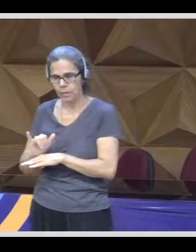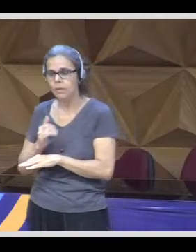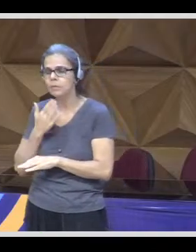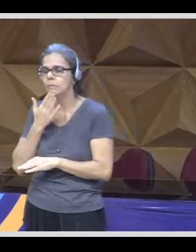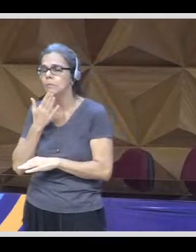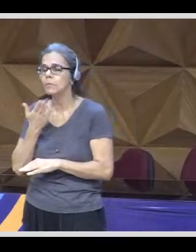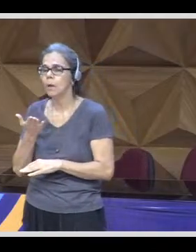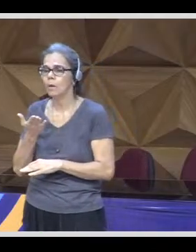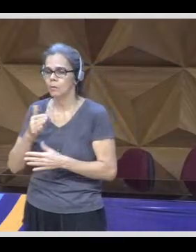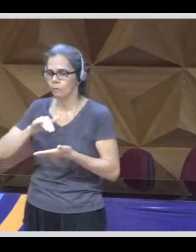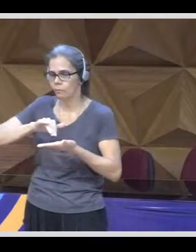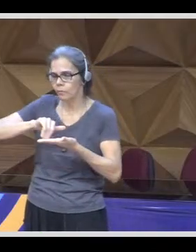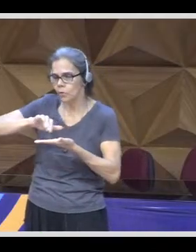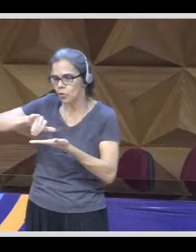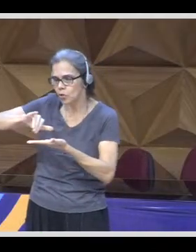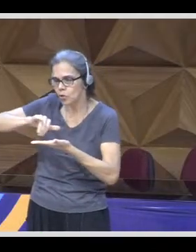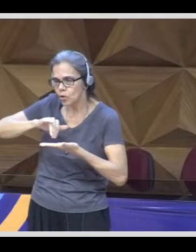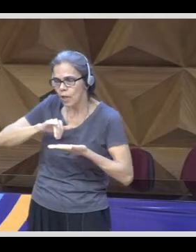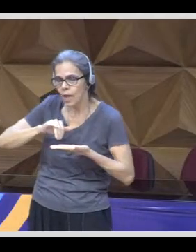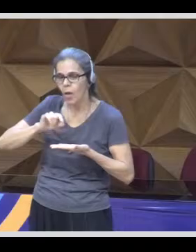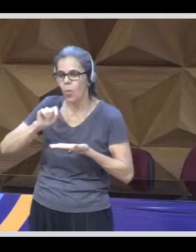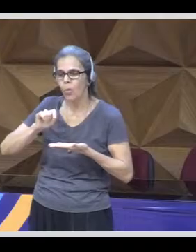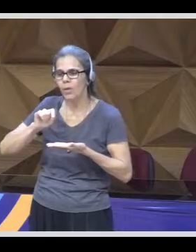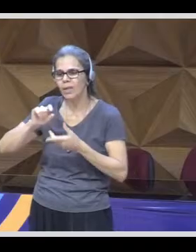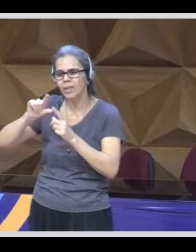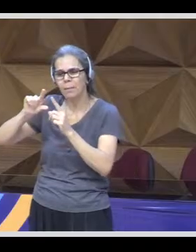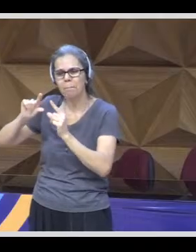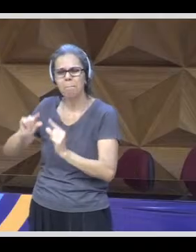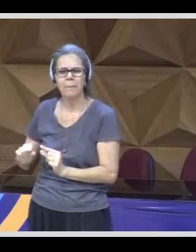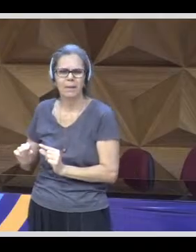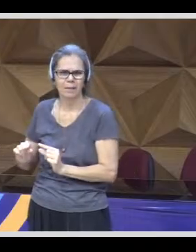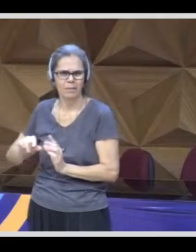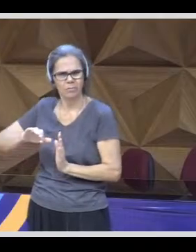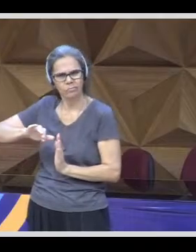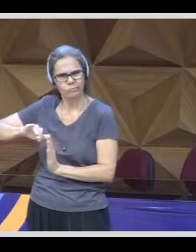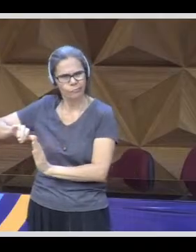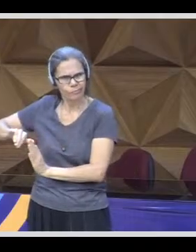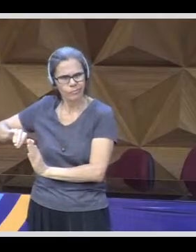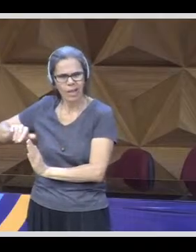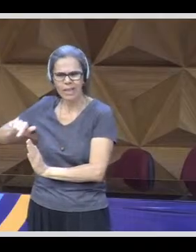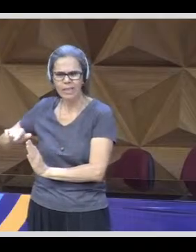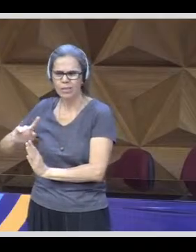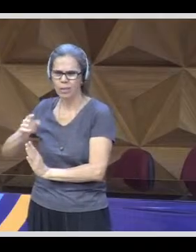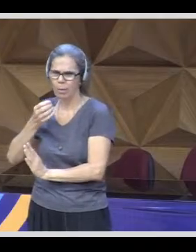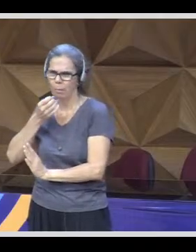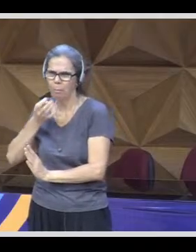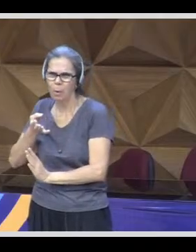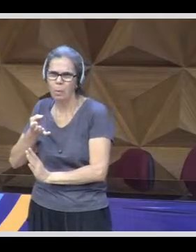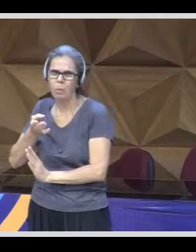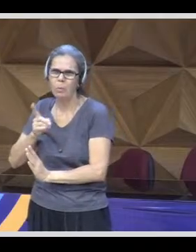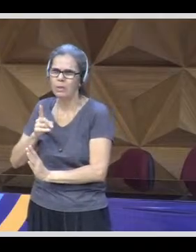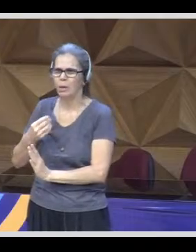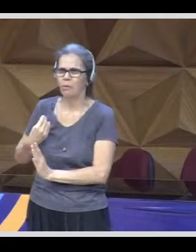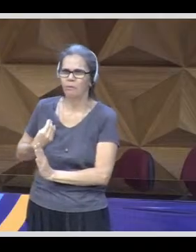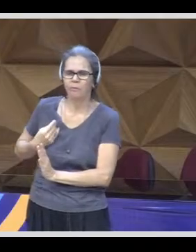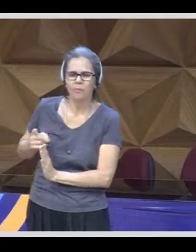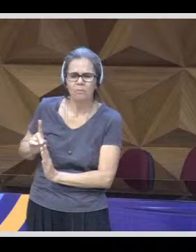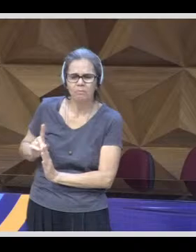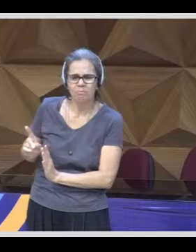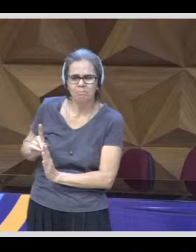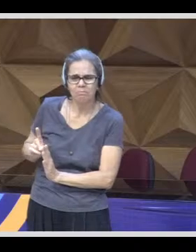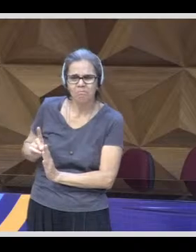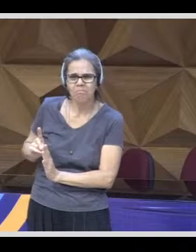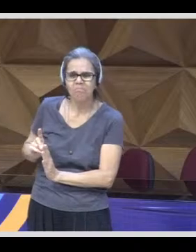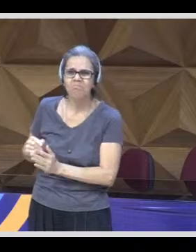weights. This doesn't work completely because we know that especially coordination for